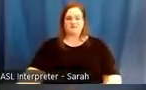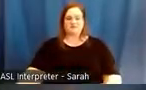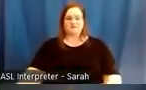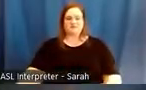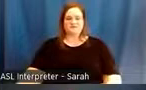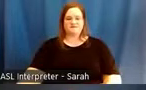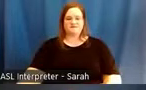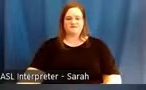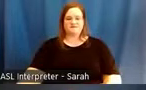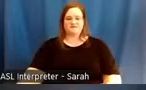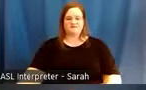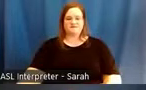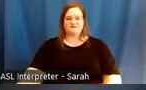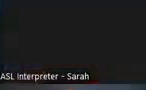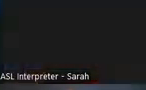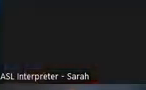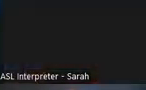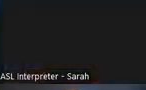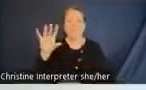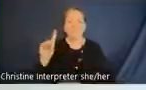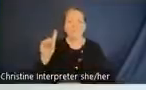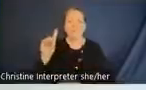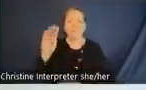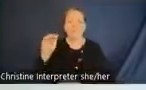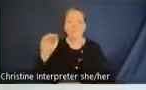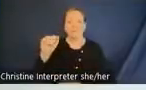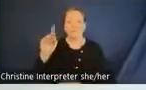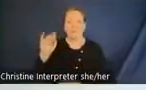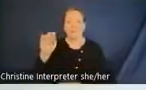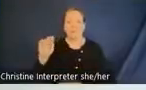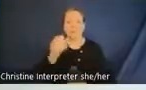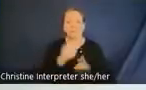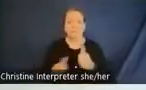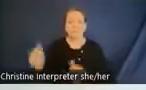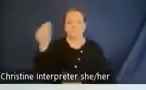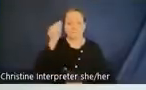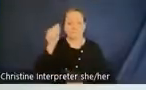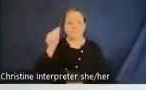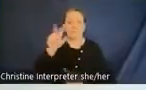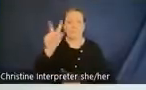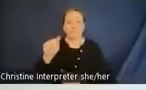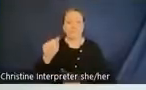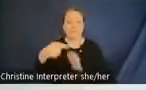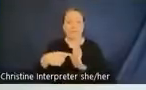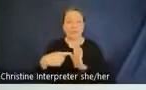Martins, Executive Director of the Vermont Affordable Housing Coalition.